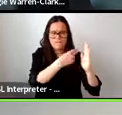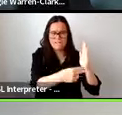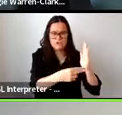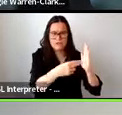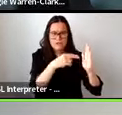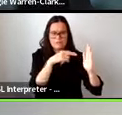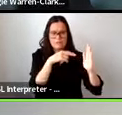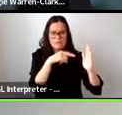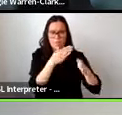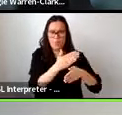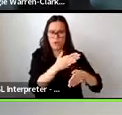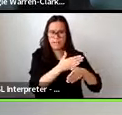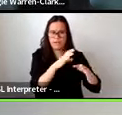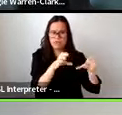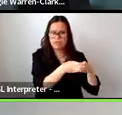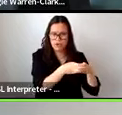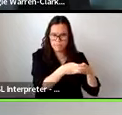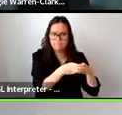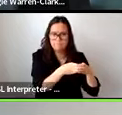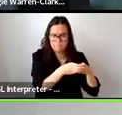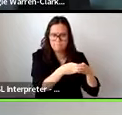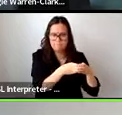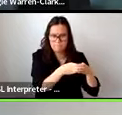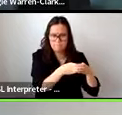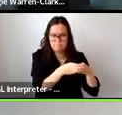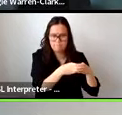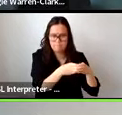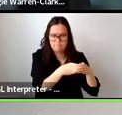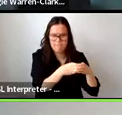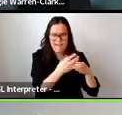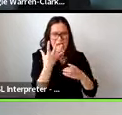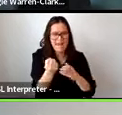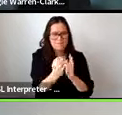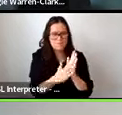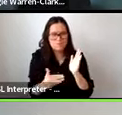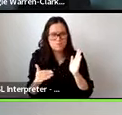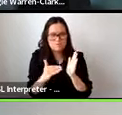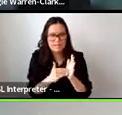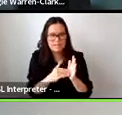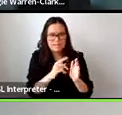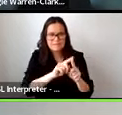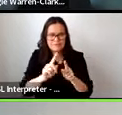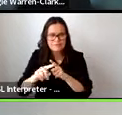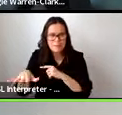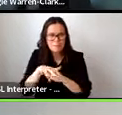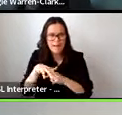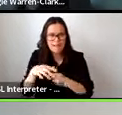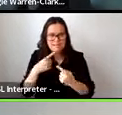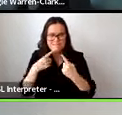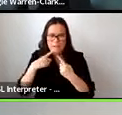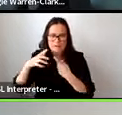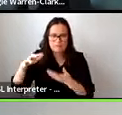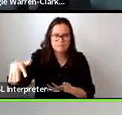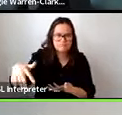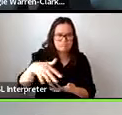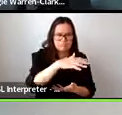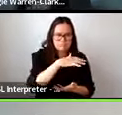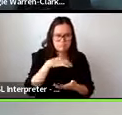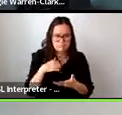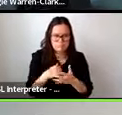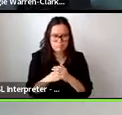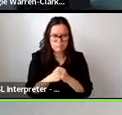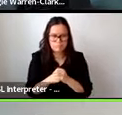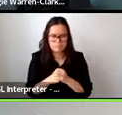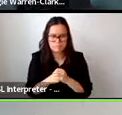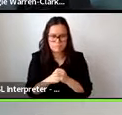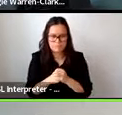all the information that has been collected from various New Zealand reports over the last year, 8 years in